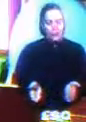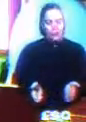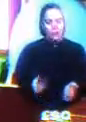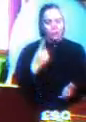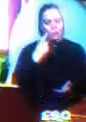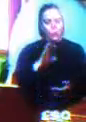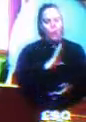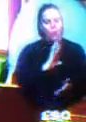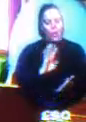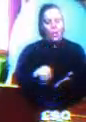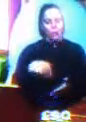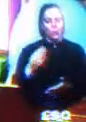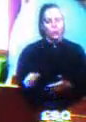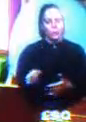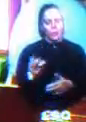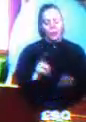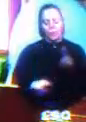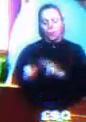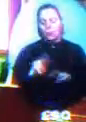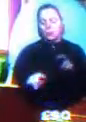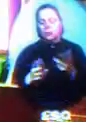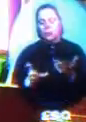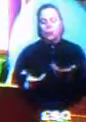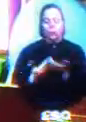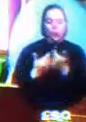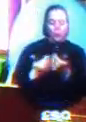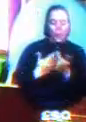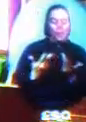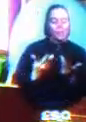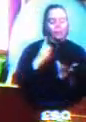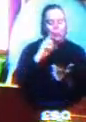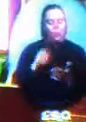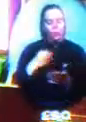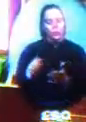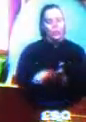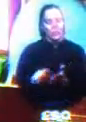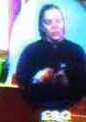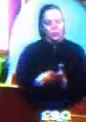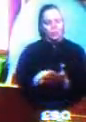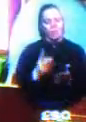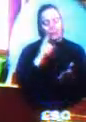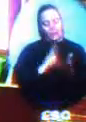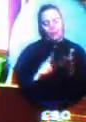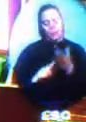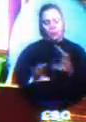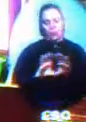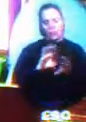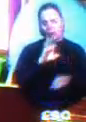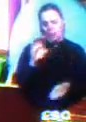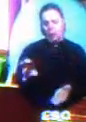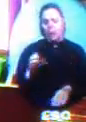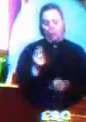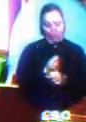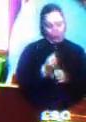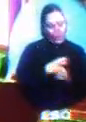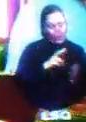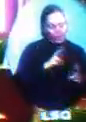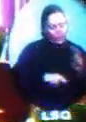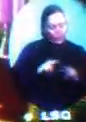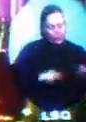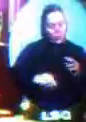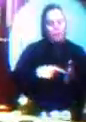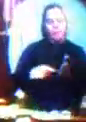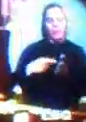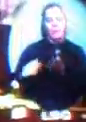that assessment of claims will be made in close cooperation with the Audit Services Canada, payments administered in accordance with Treasury